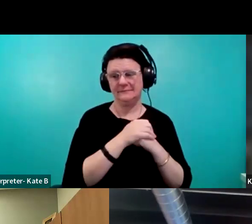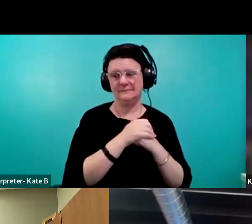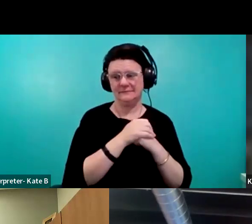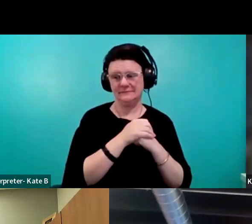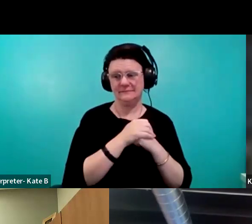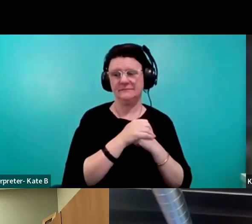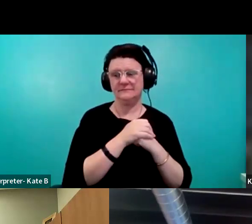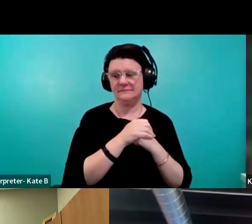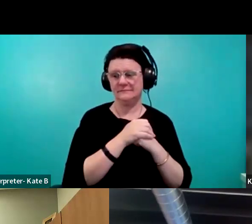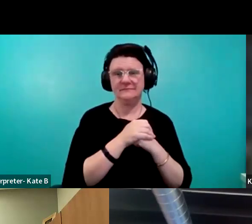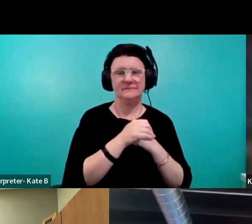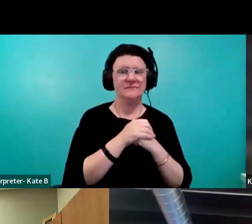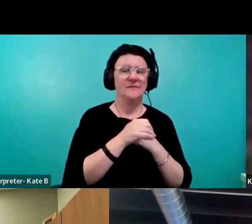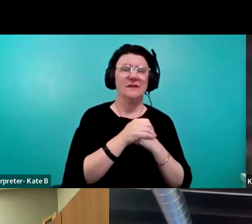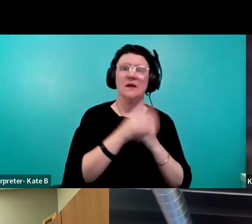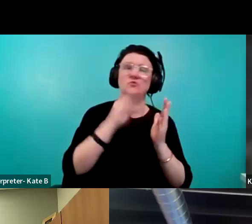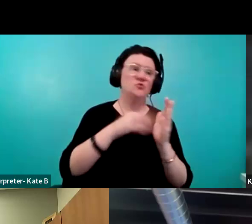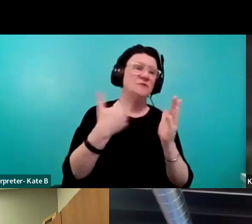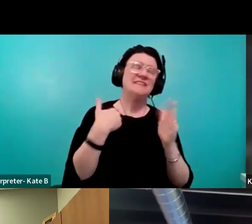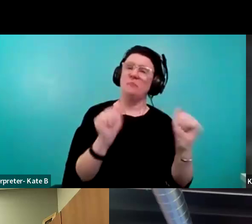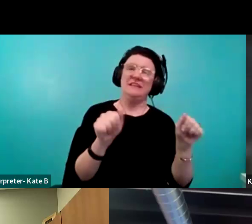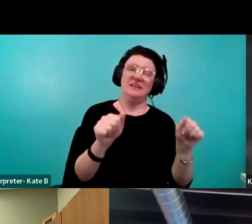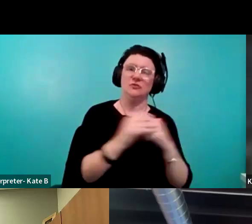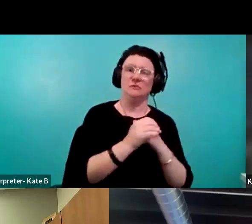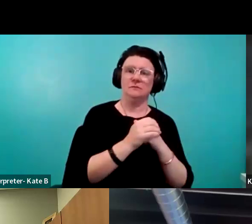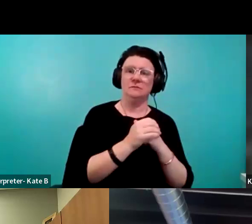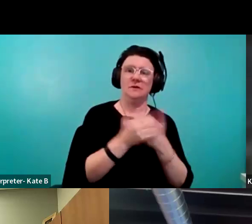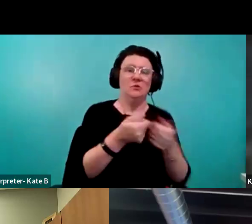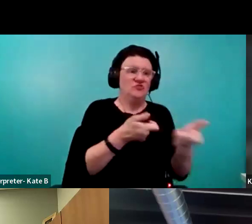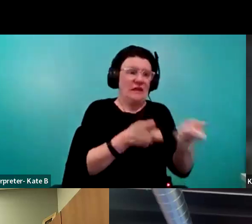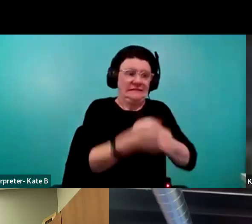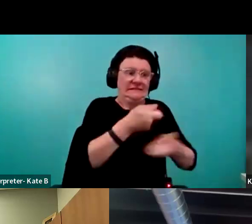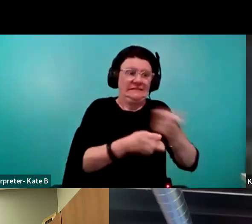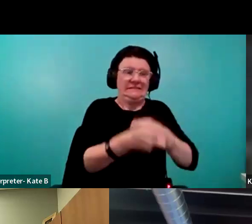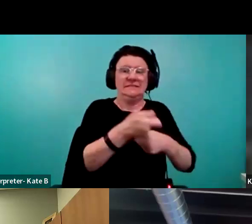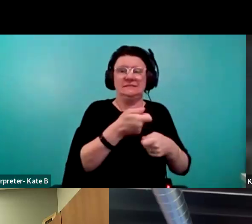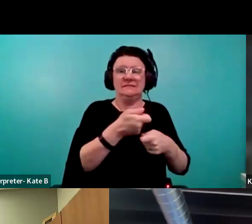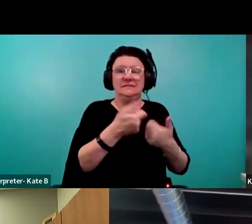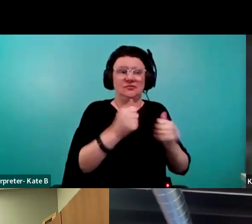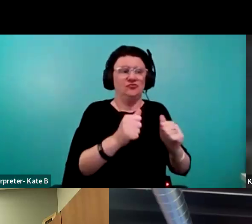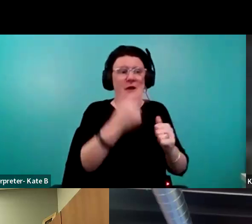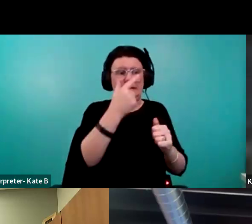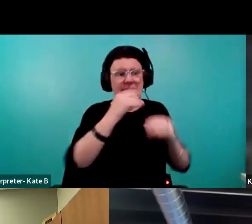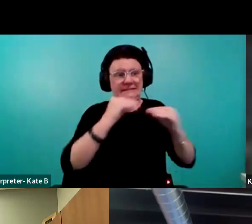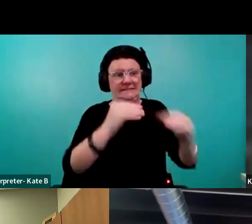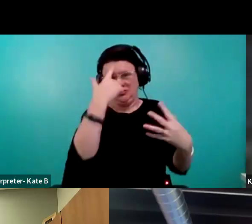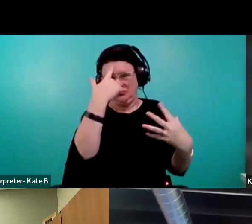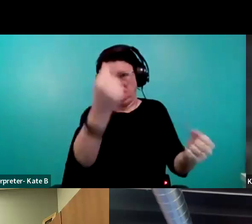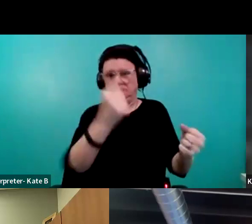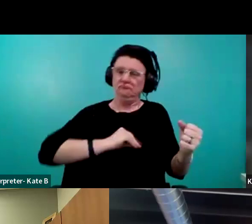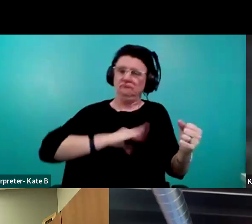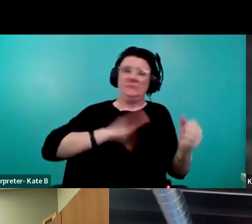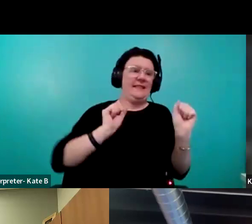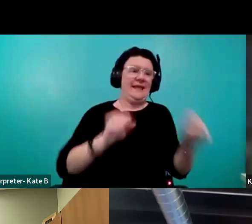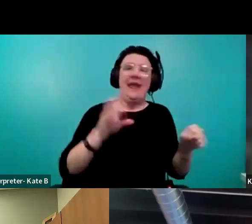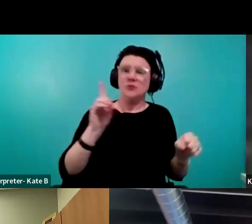They have so much potential, and we try to pull that out of them and give them the confidence that they can do anything when